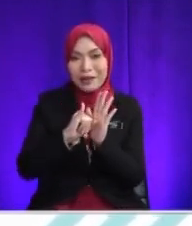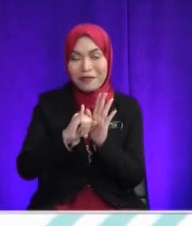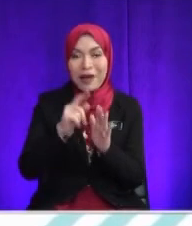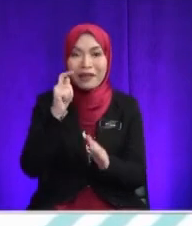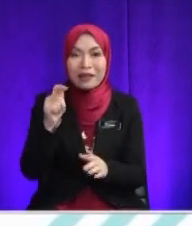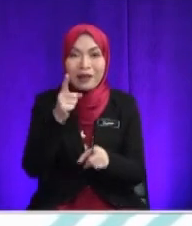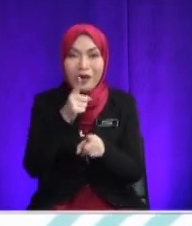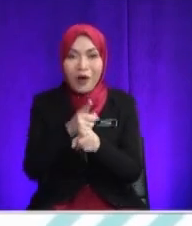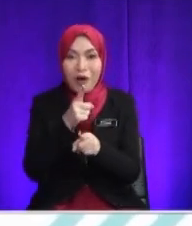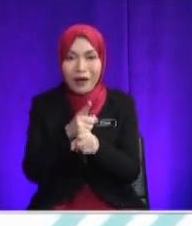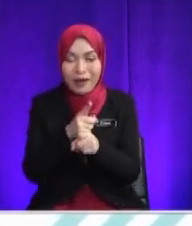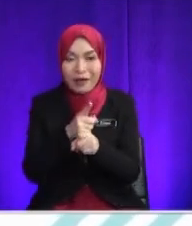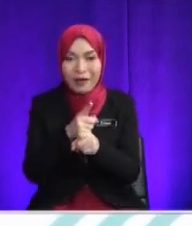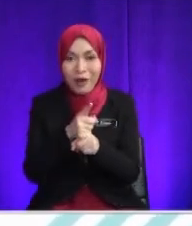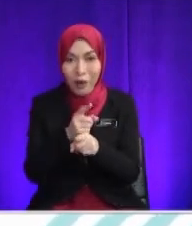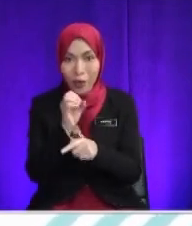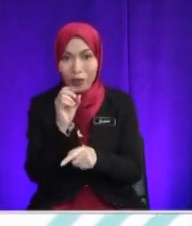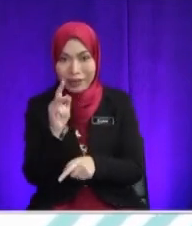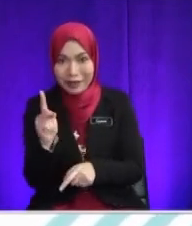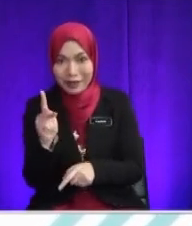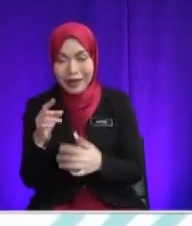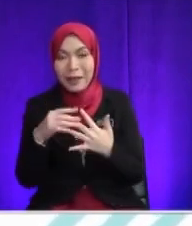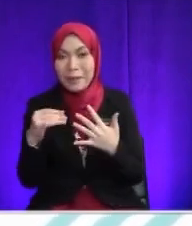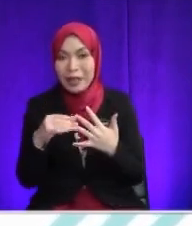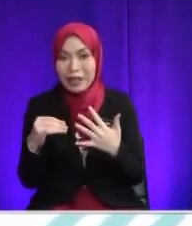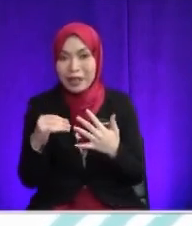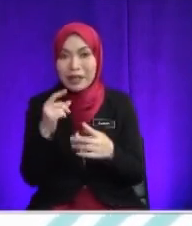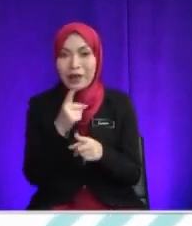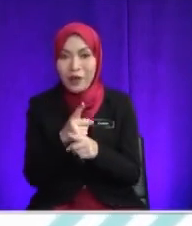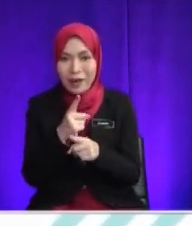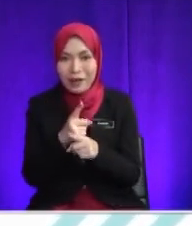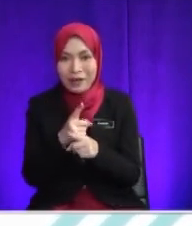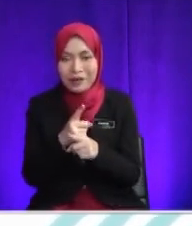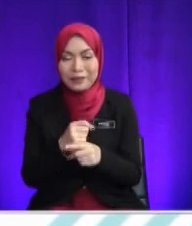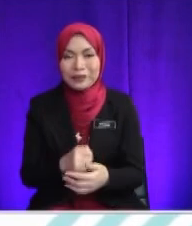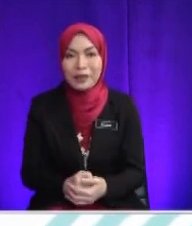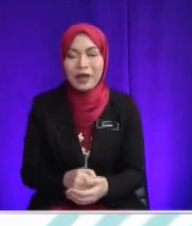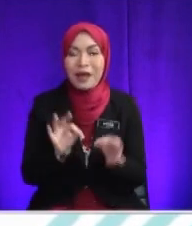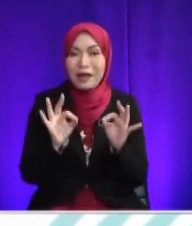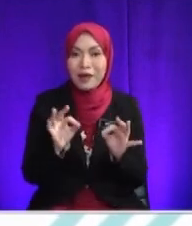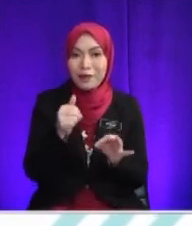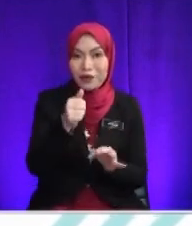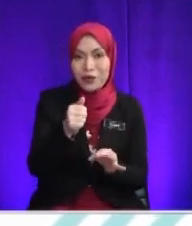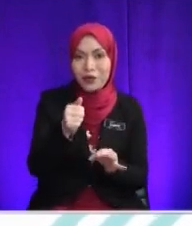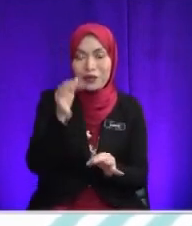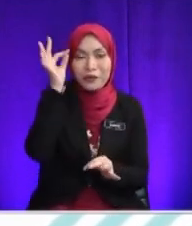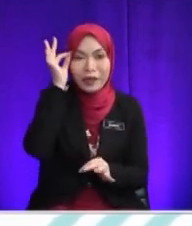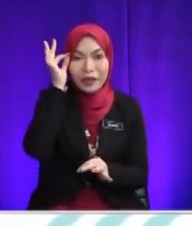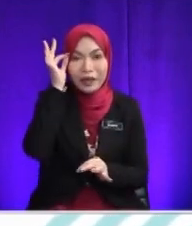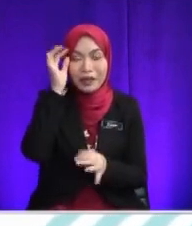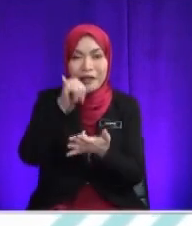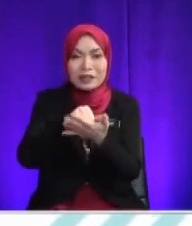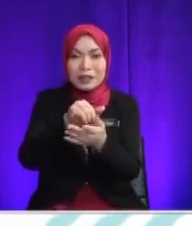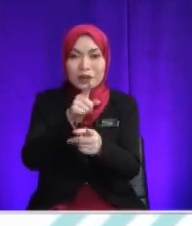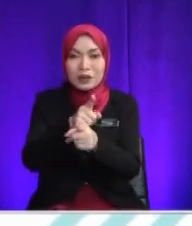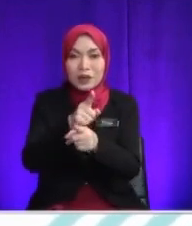definition, but you disagree as it is not the correct one. Please raise up your red card. But if you think that's the correct answer, you need to raise up your green